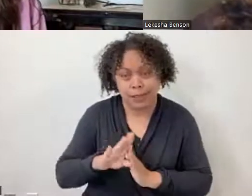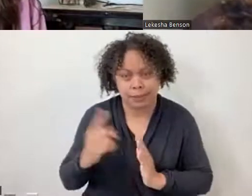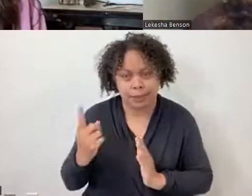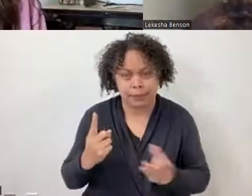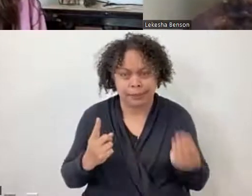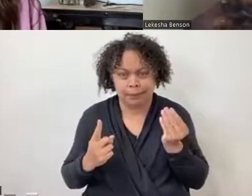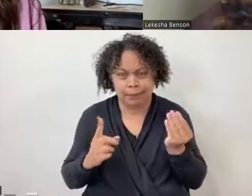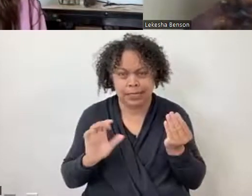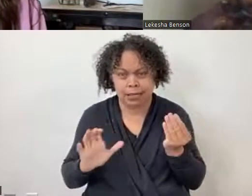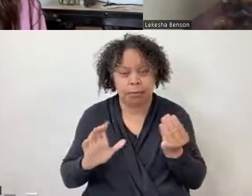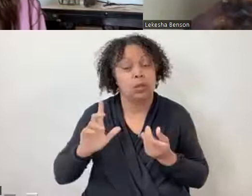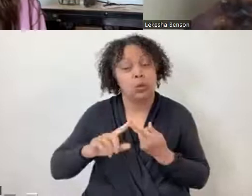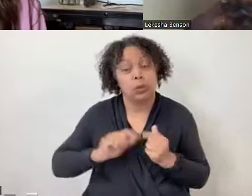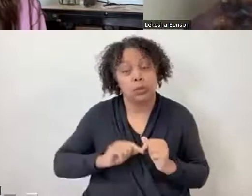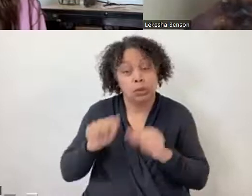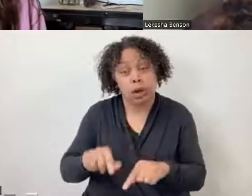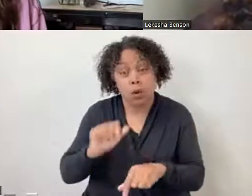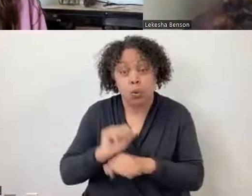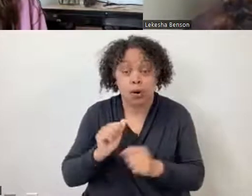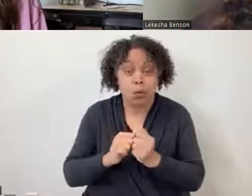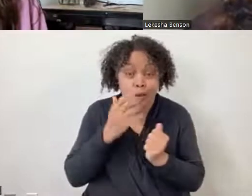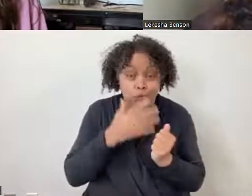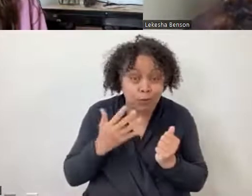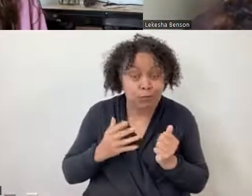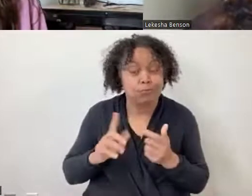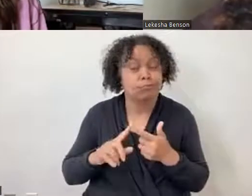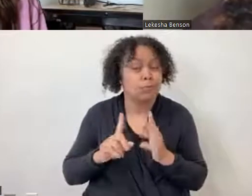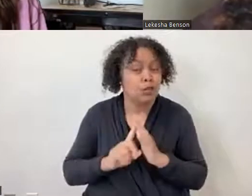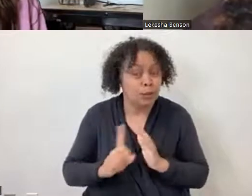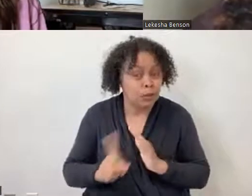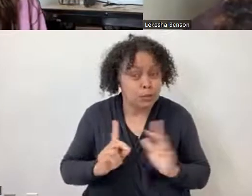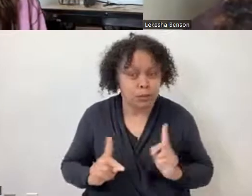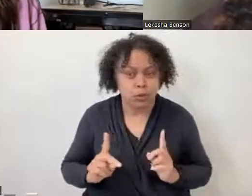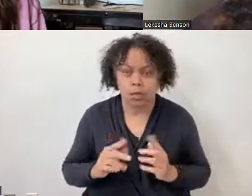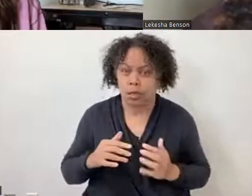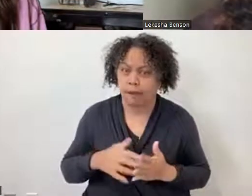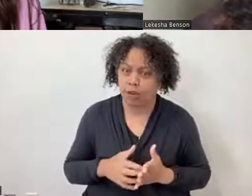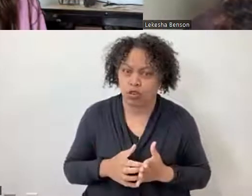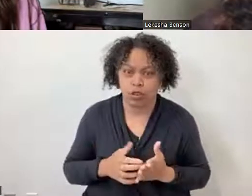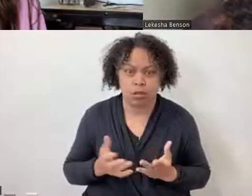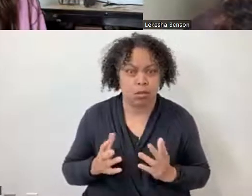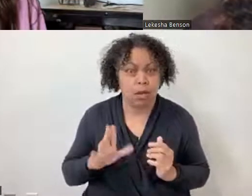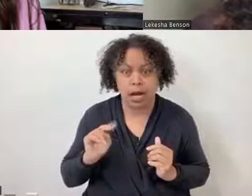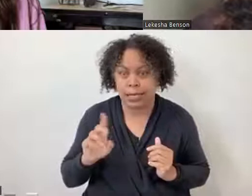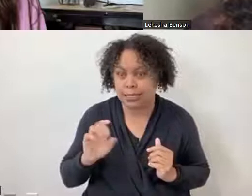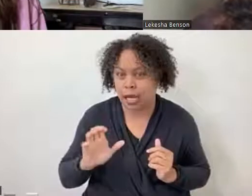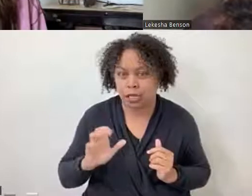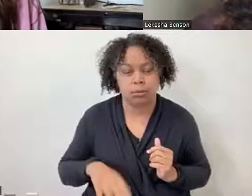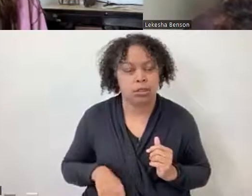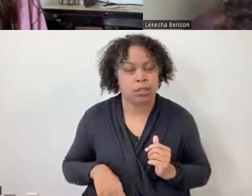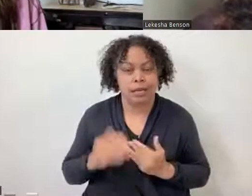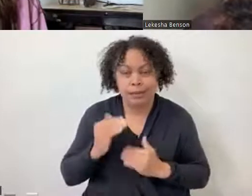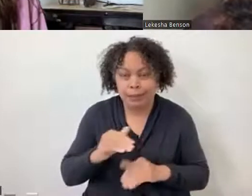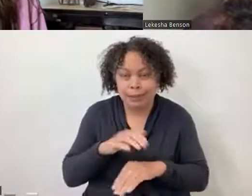want, when you go in to work with refugee and immigrants, highly vulnerable, folks that are undocumented and limited